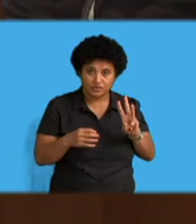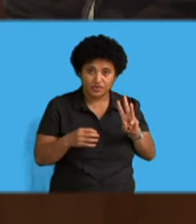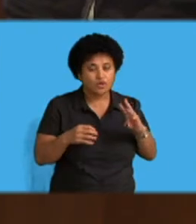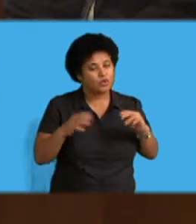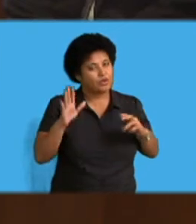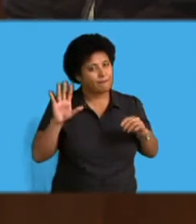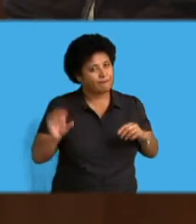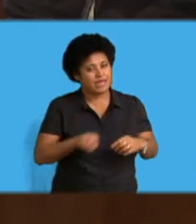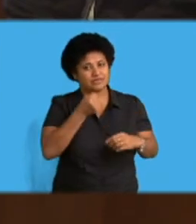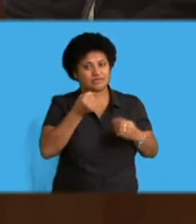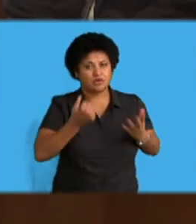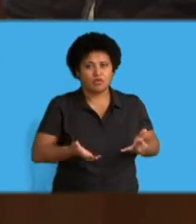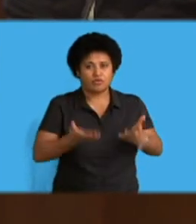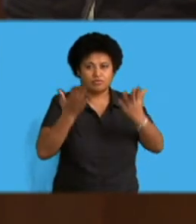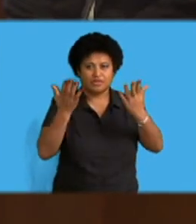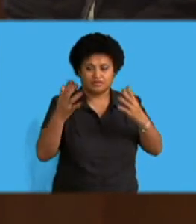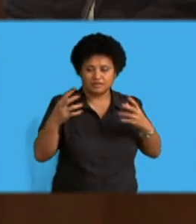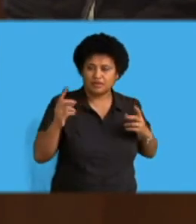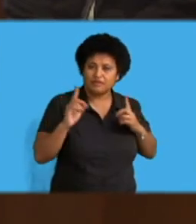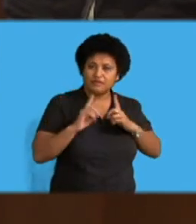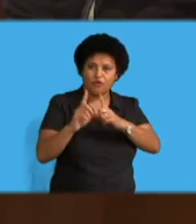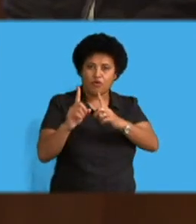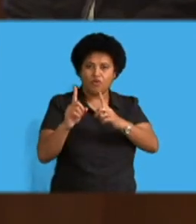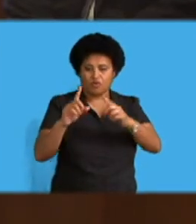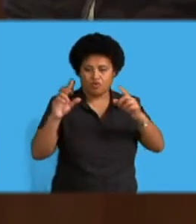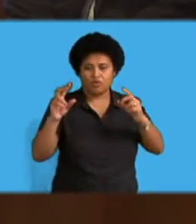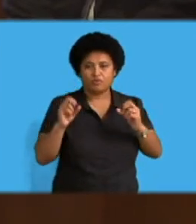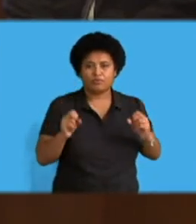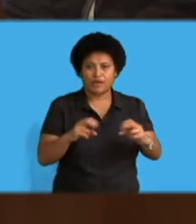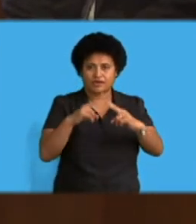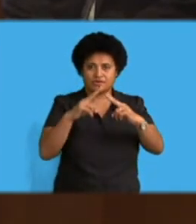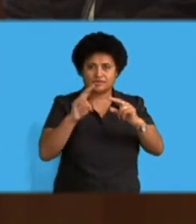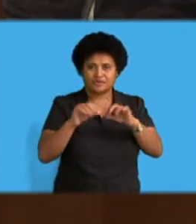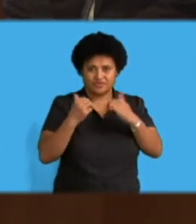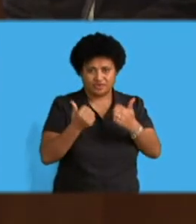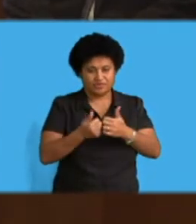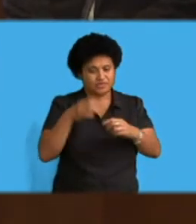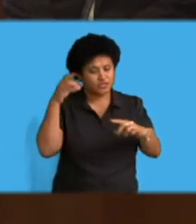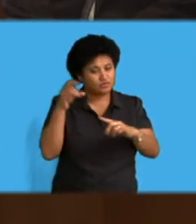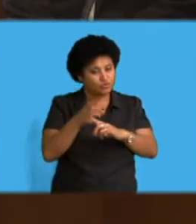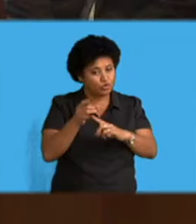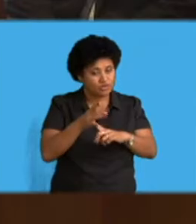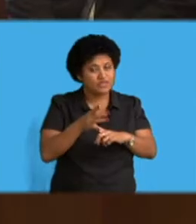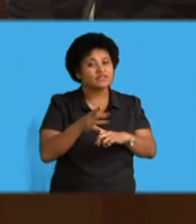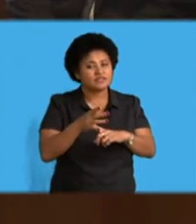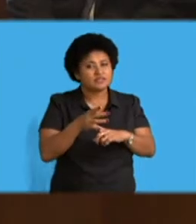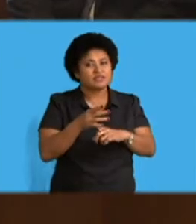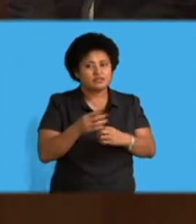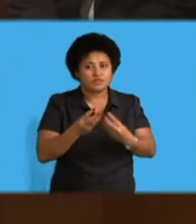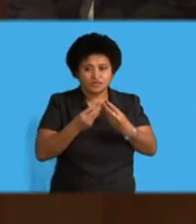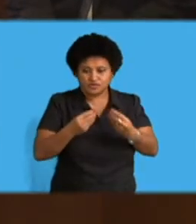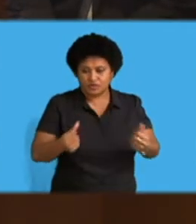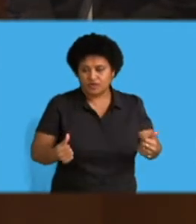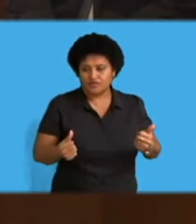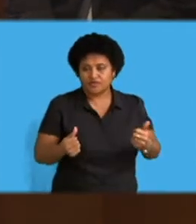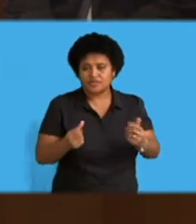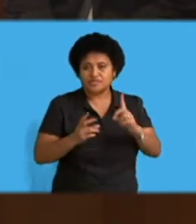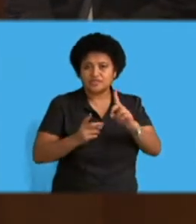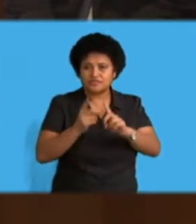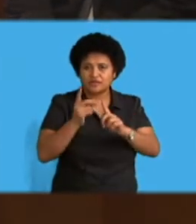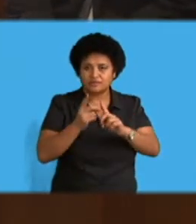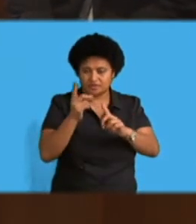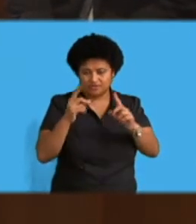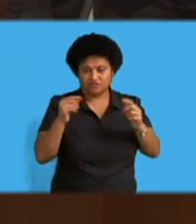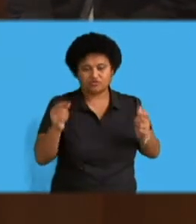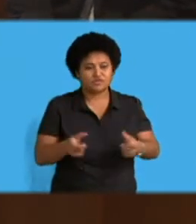Agreement. In addition, we highlighted various policies that are crucial to address development challenges and better position Pacific Island countries to compete in the